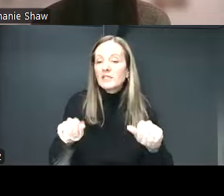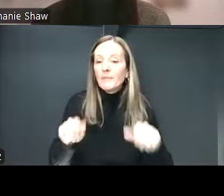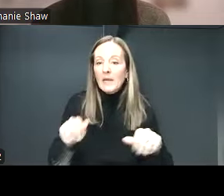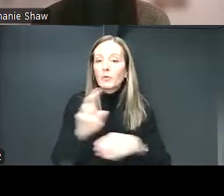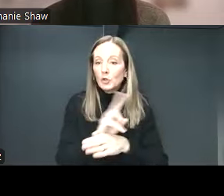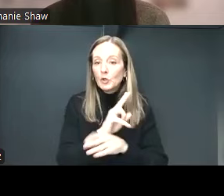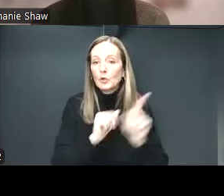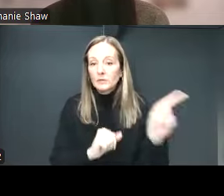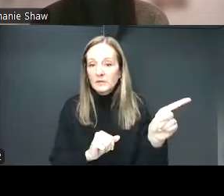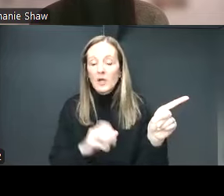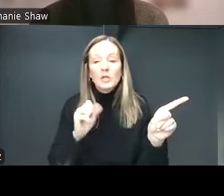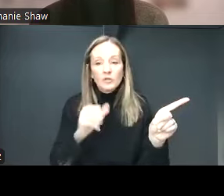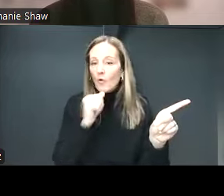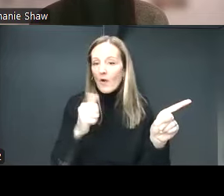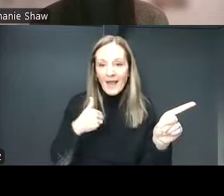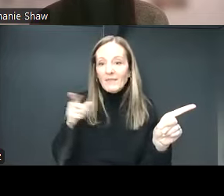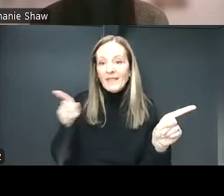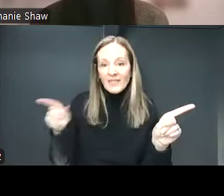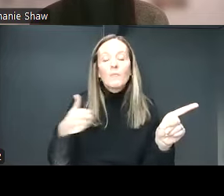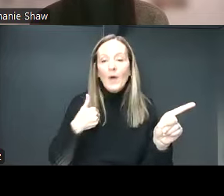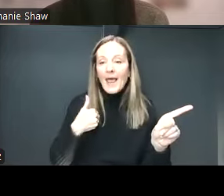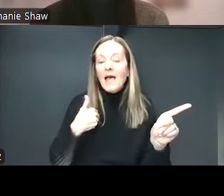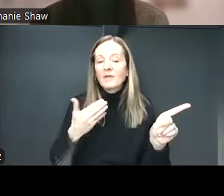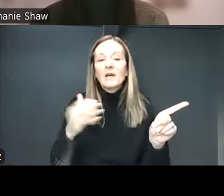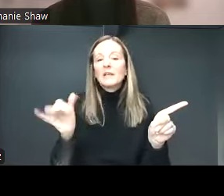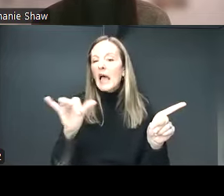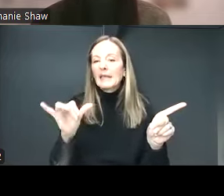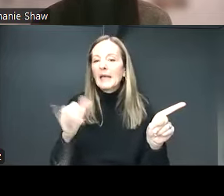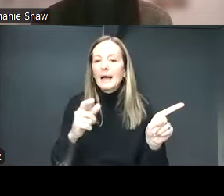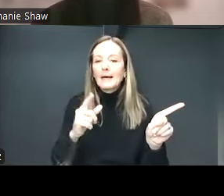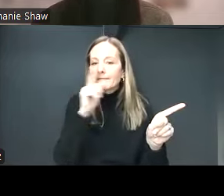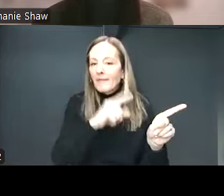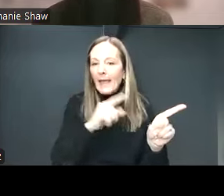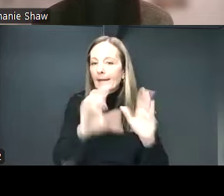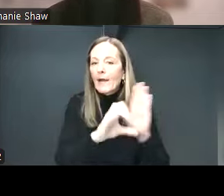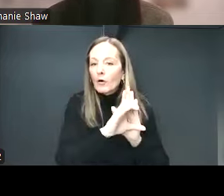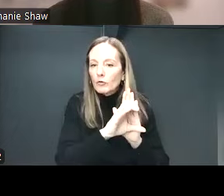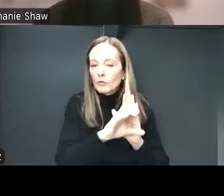than having them deliver, we have an animated character deliver it. So we're going to let you meet him too.